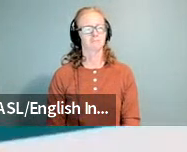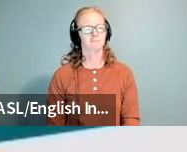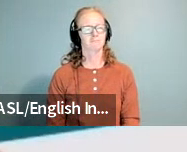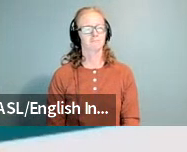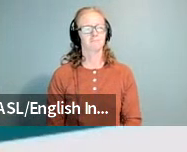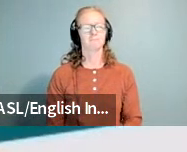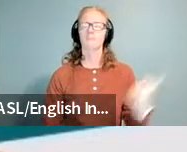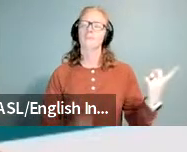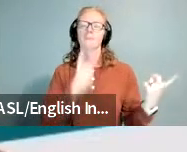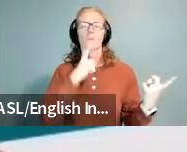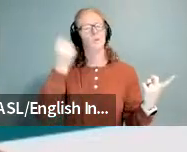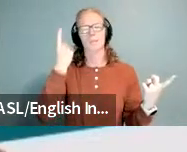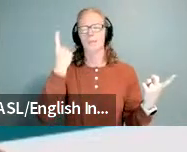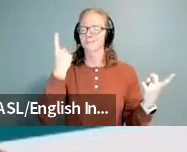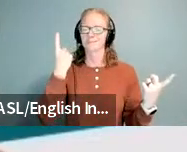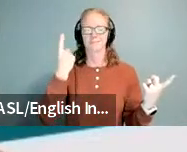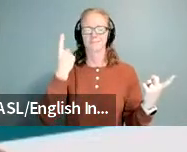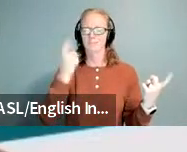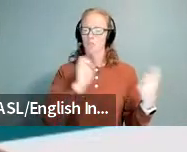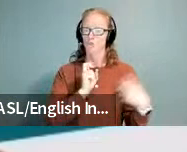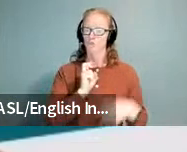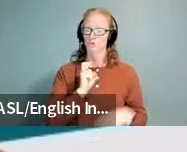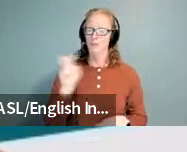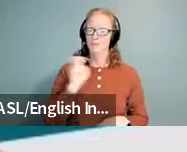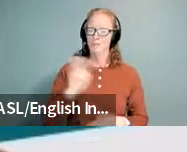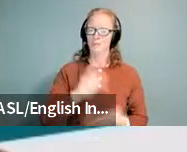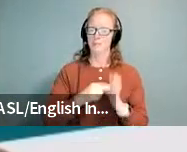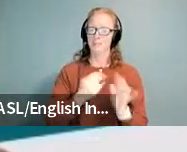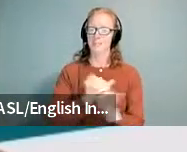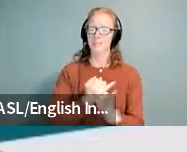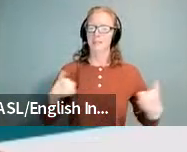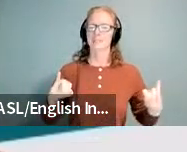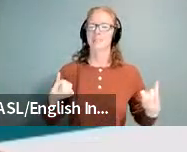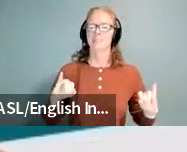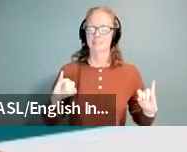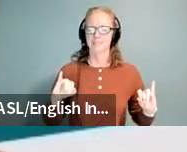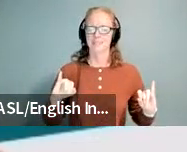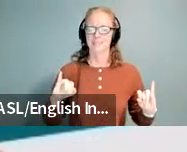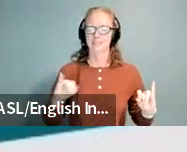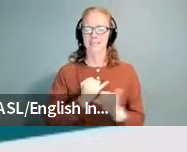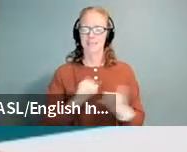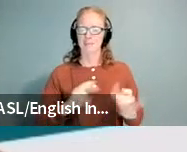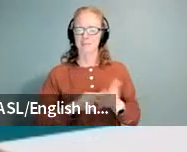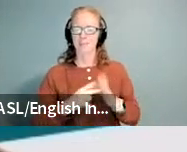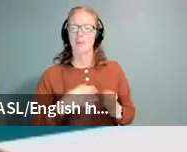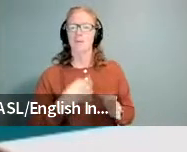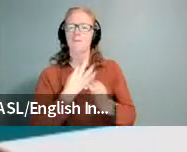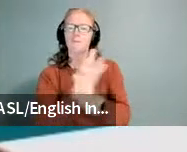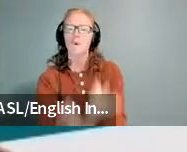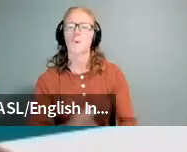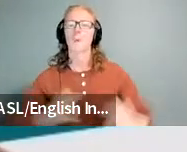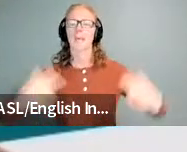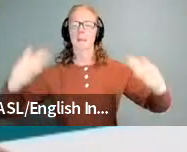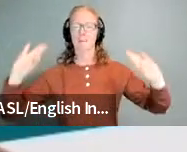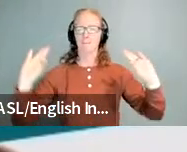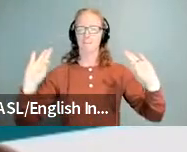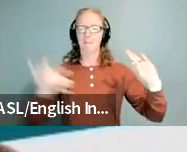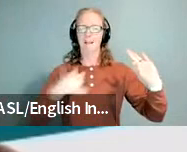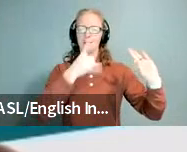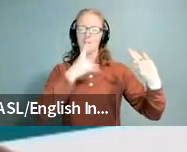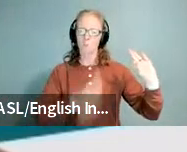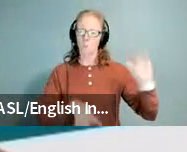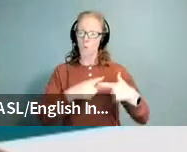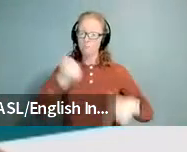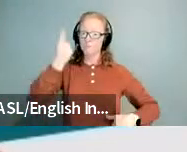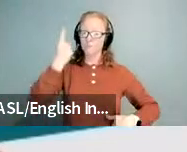We understand that transportation equals independence. Independence equals freedom. And when we can make sure that